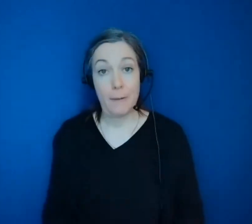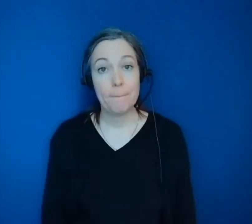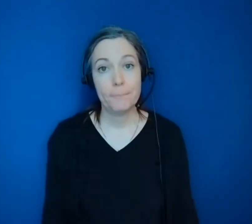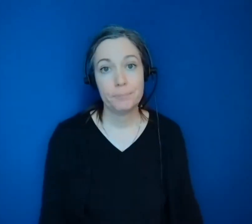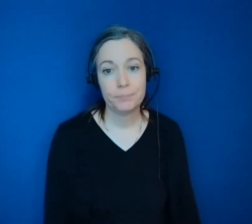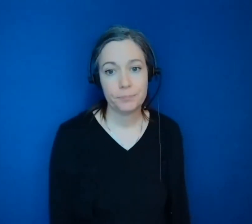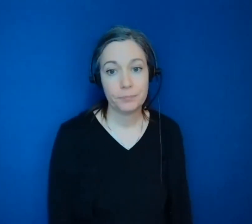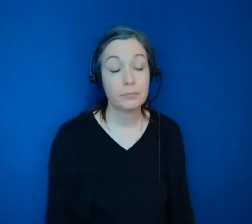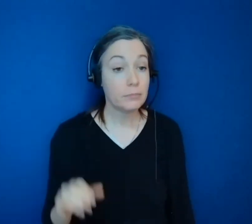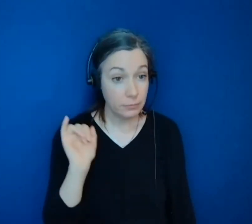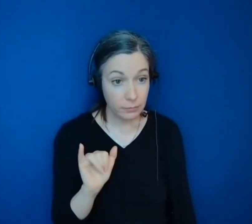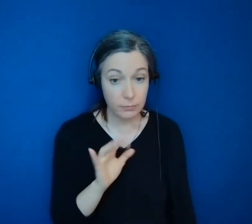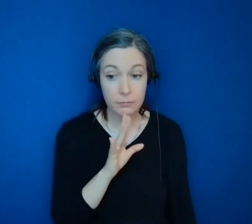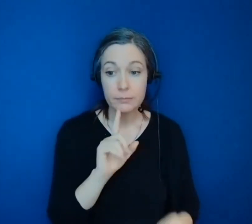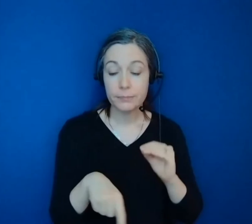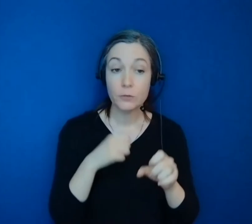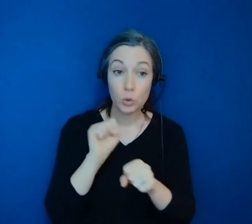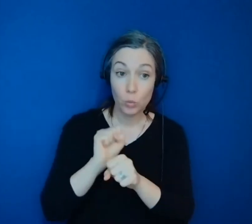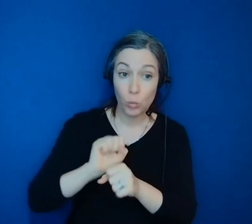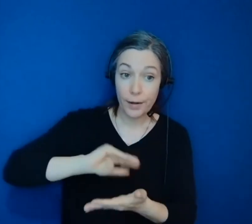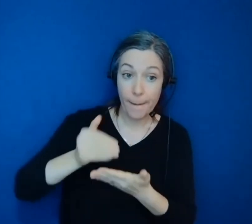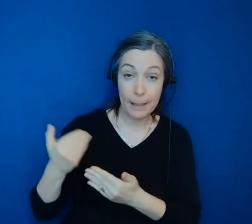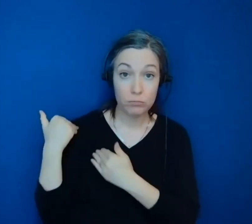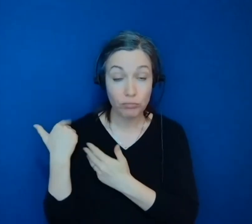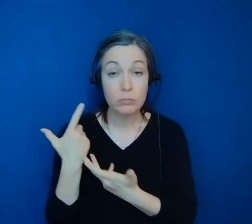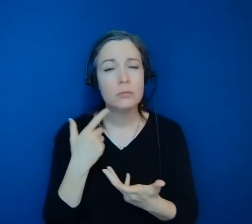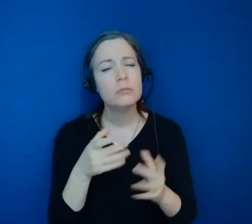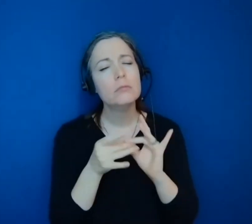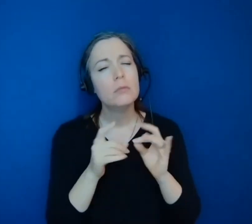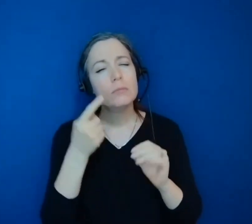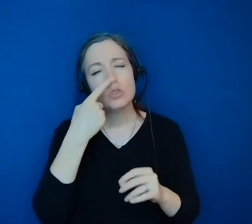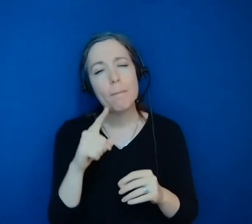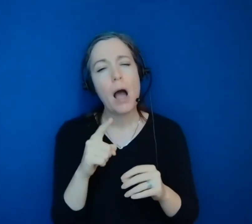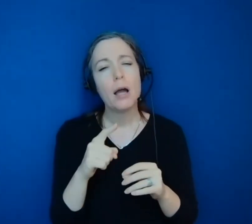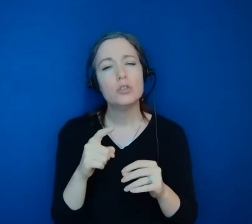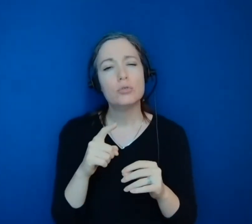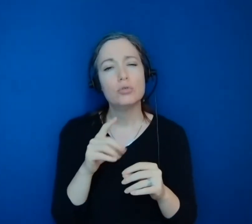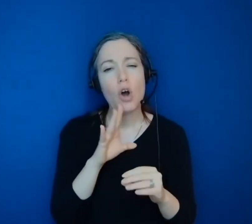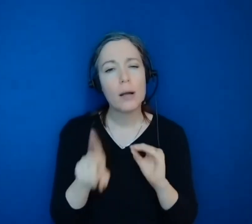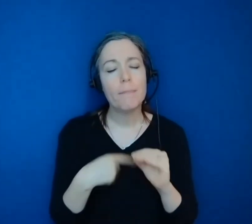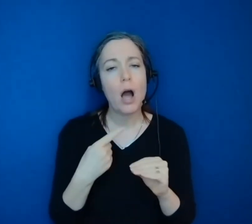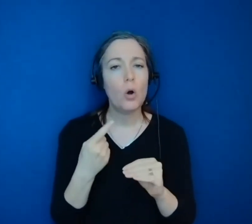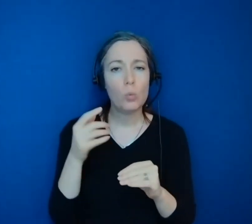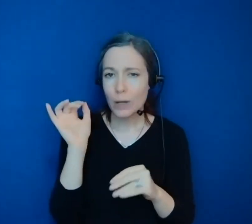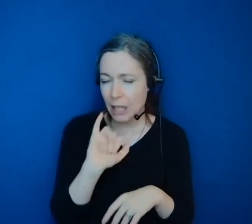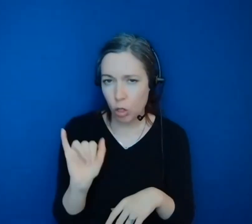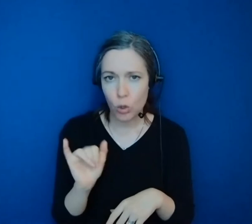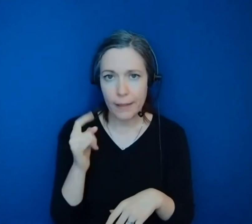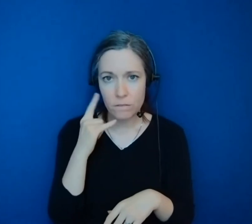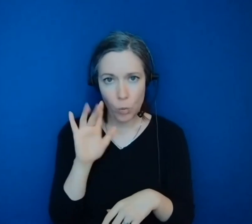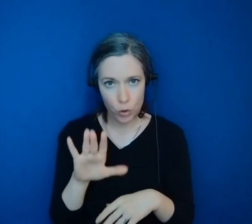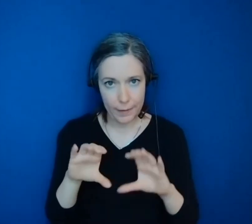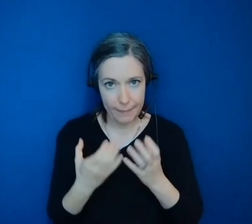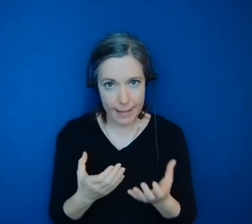So, speaking of workload since you mentioned that Joe can you guys talk about what the workload is like for your classes so being a